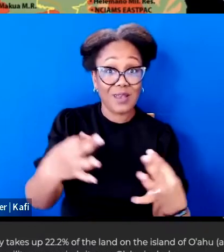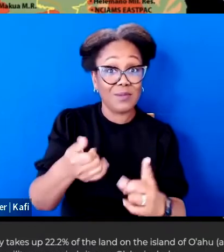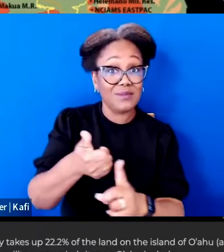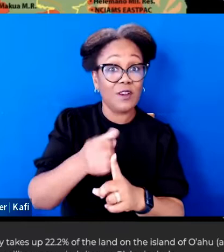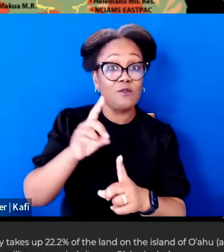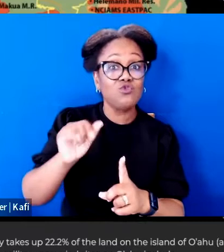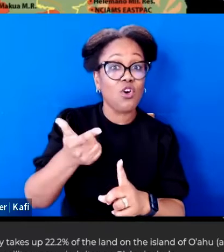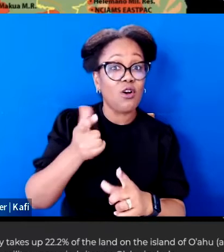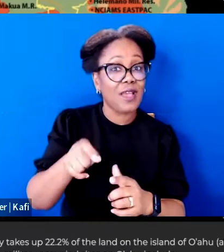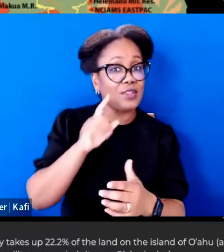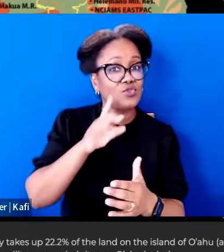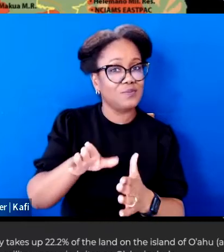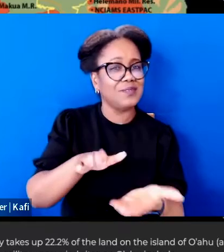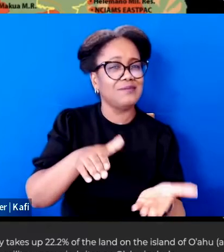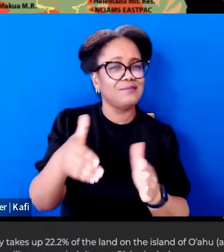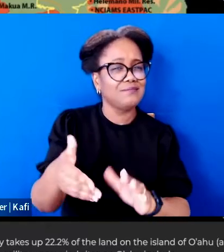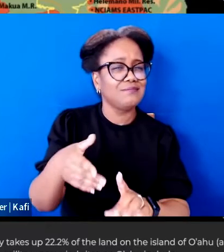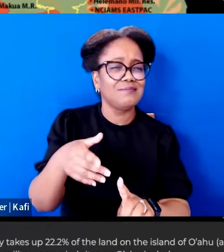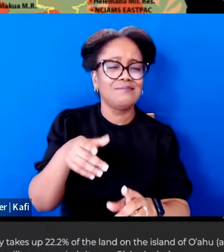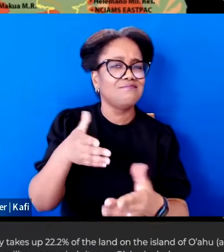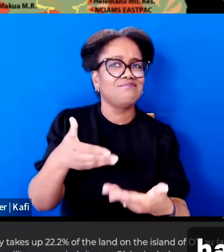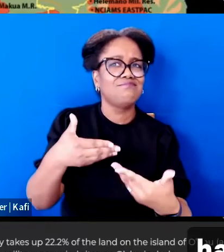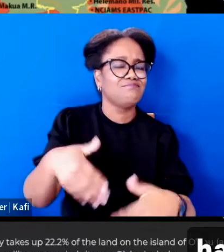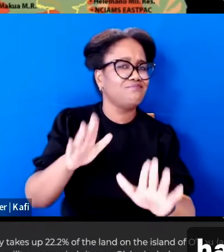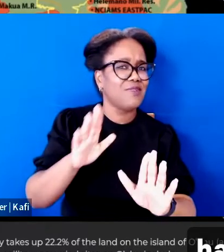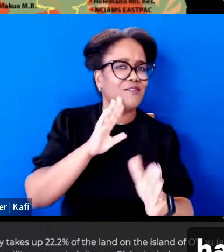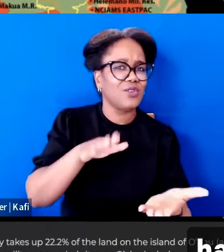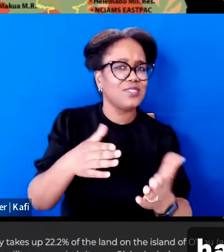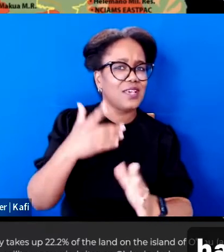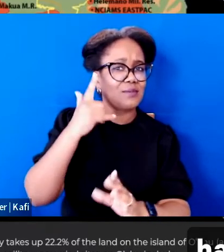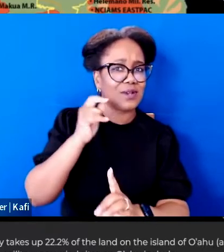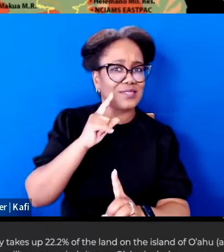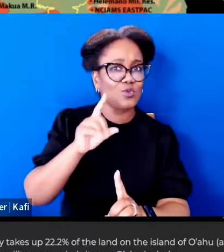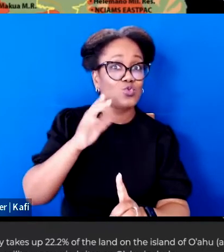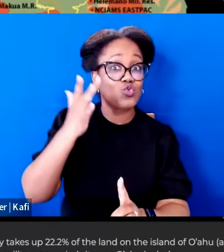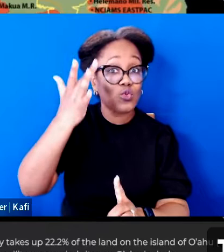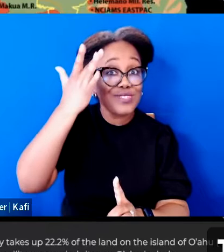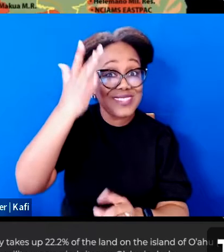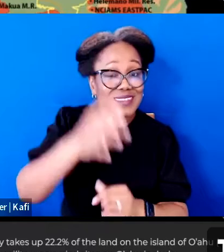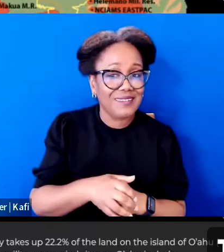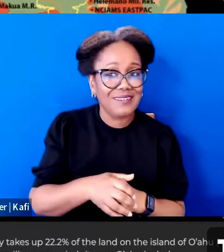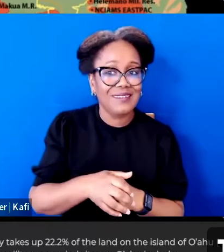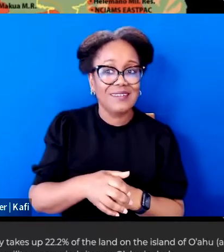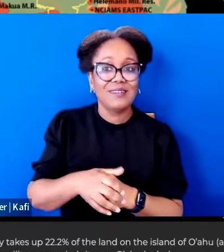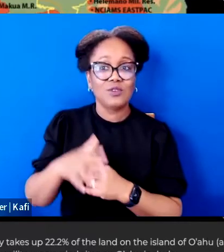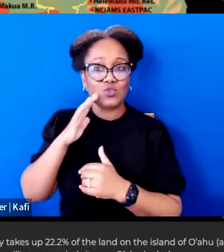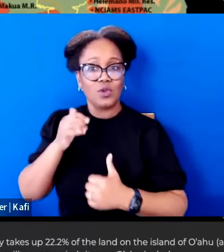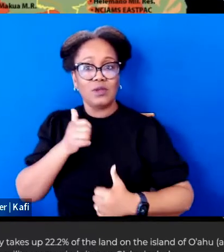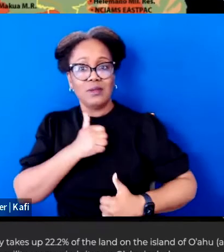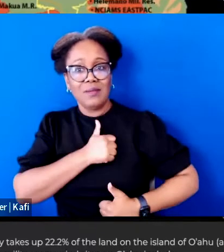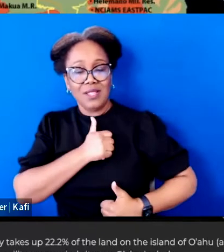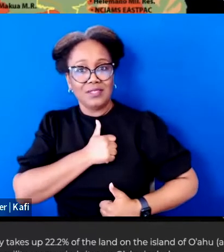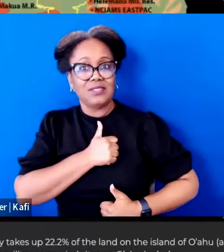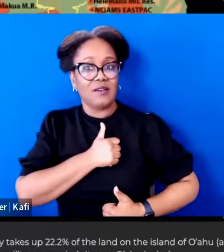water. And the military has been acting as if this is not a problem. The Assistant Secretary, the Navy's